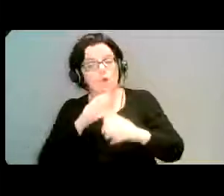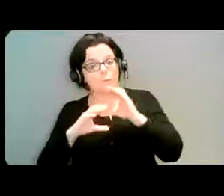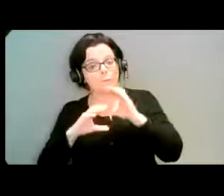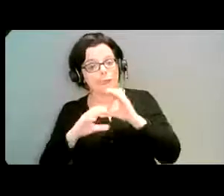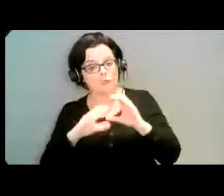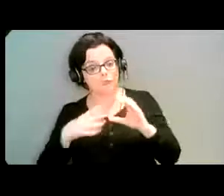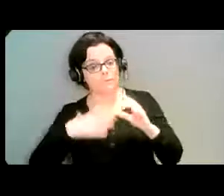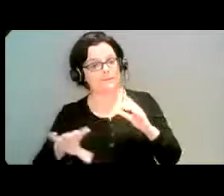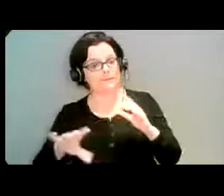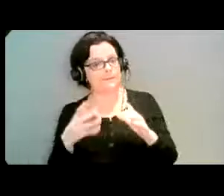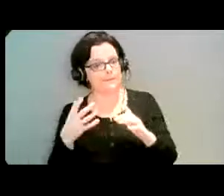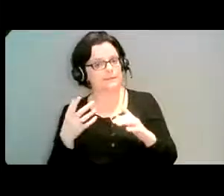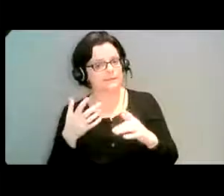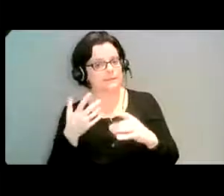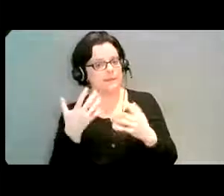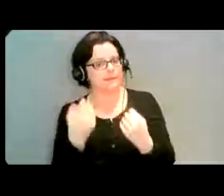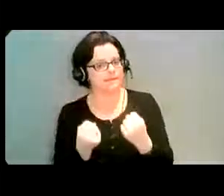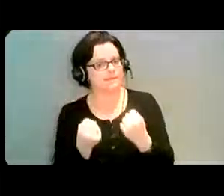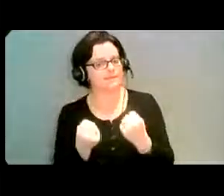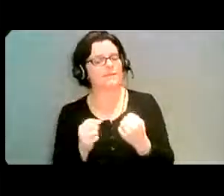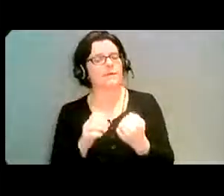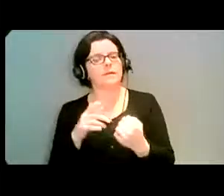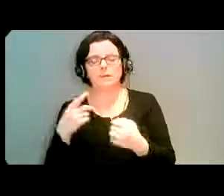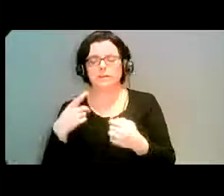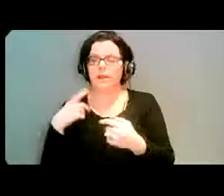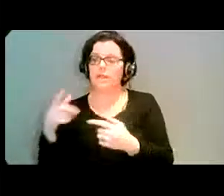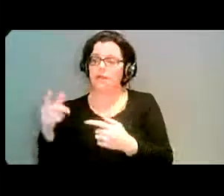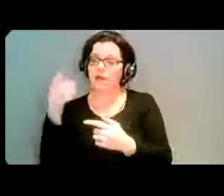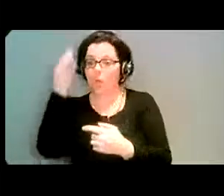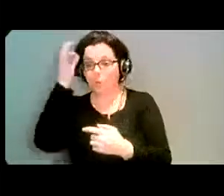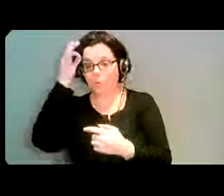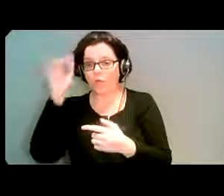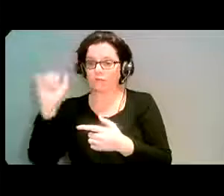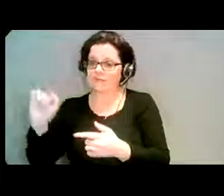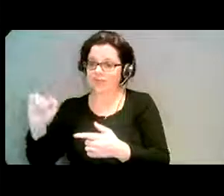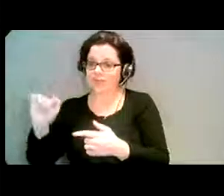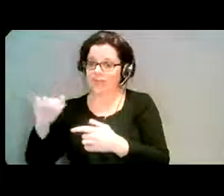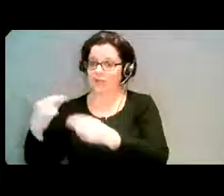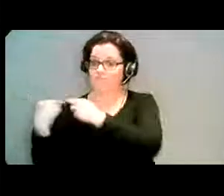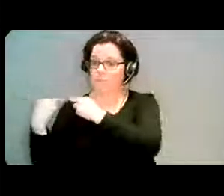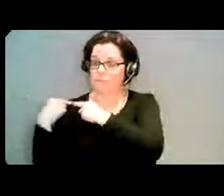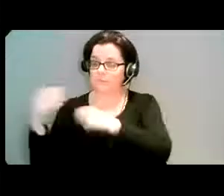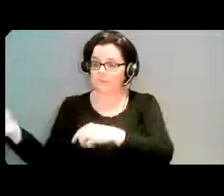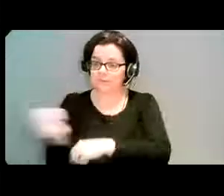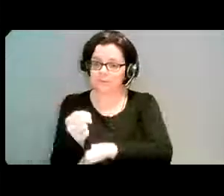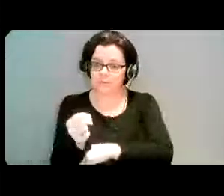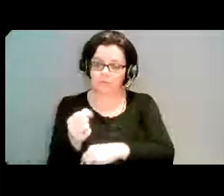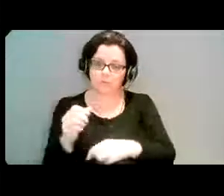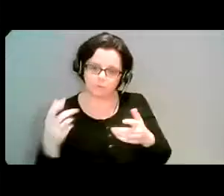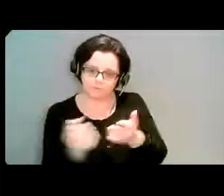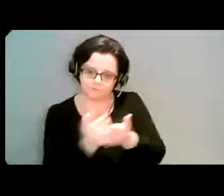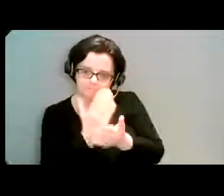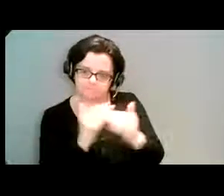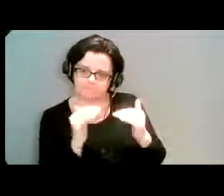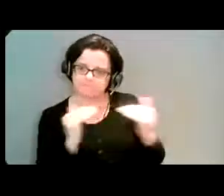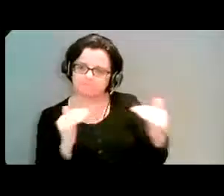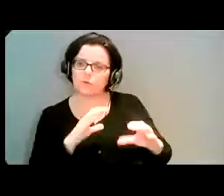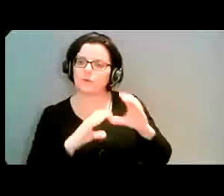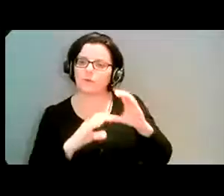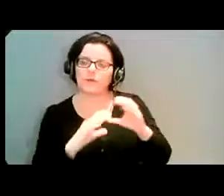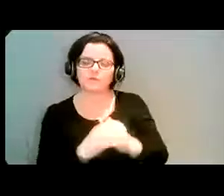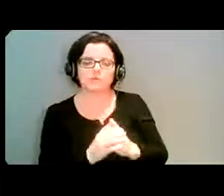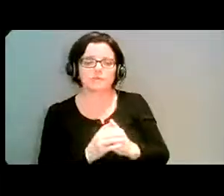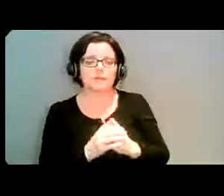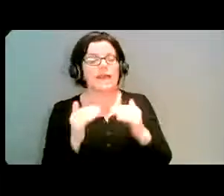that under the Equality Act. So it's a different law, but you can just